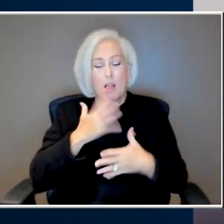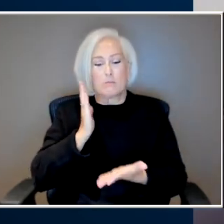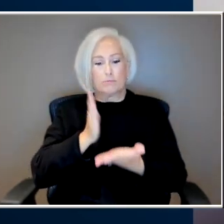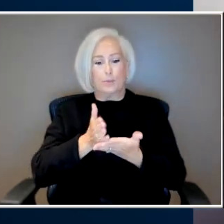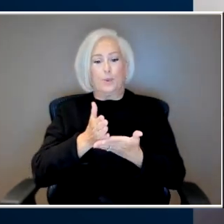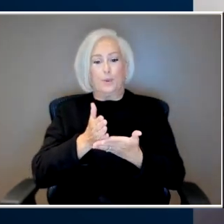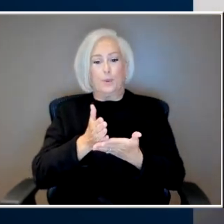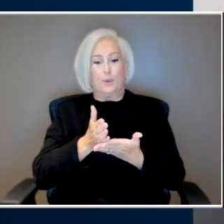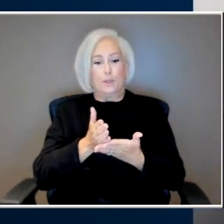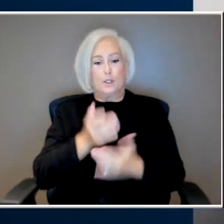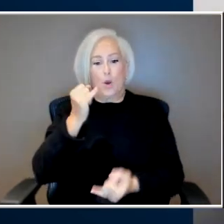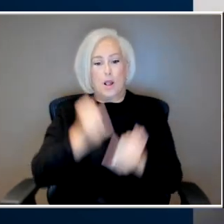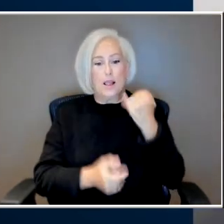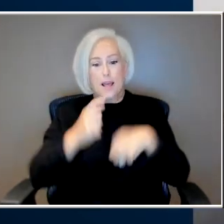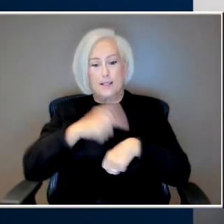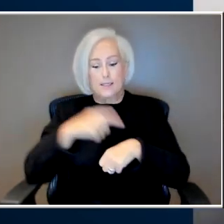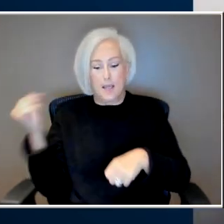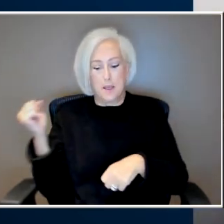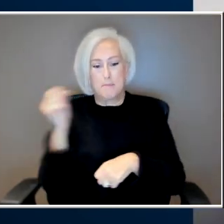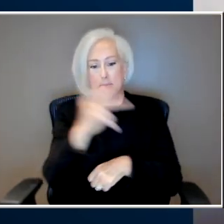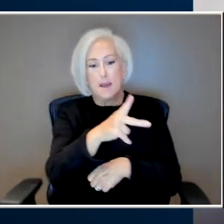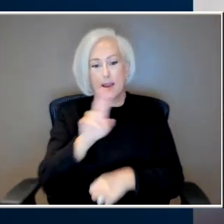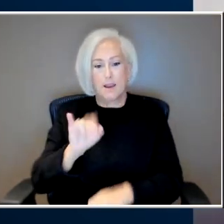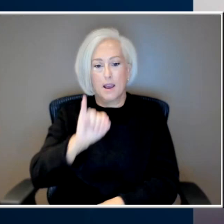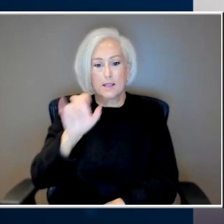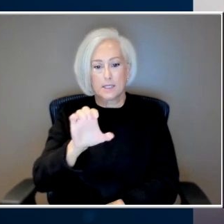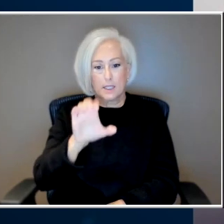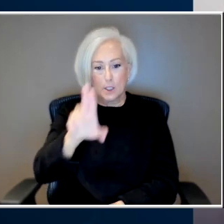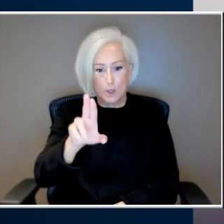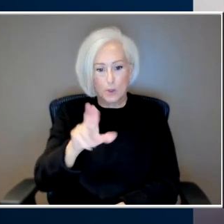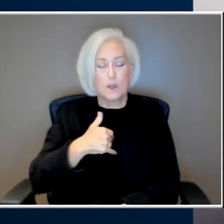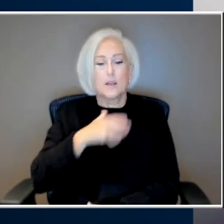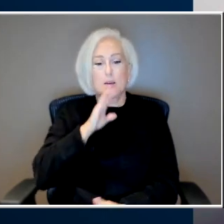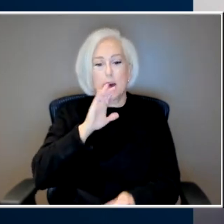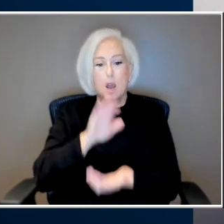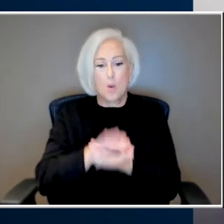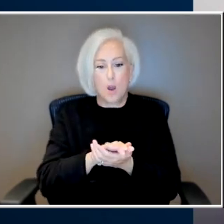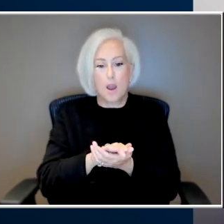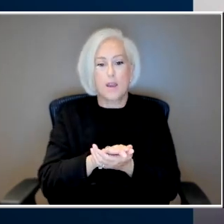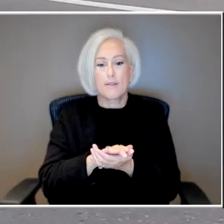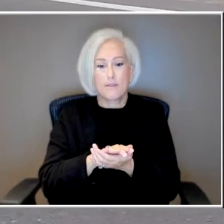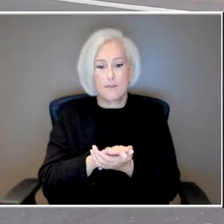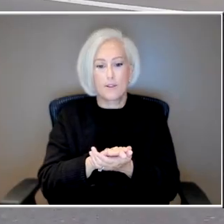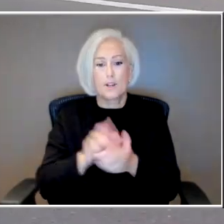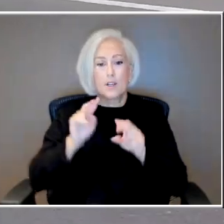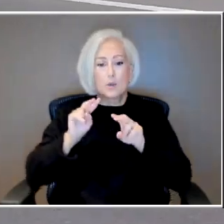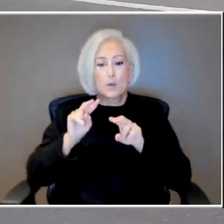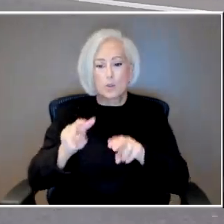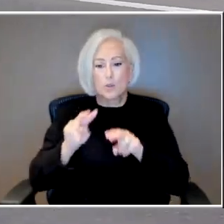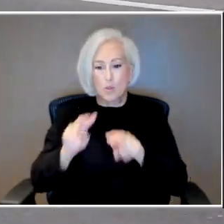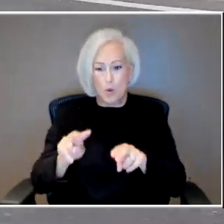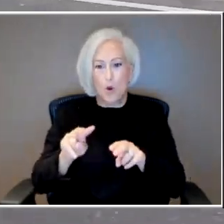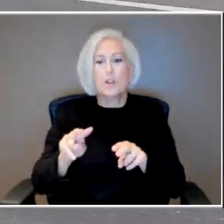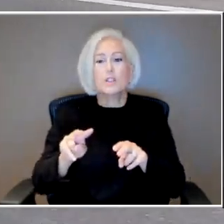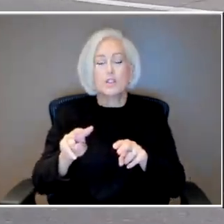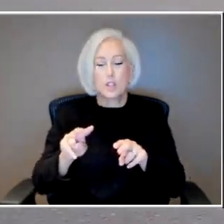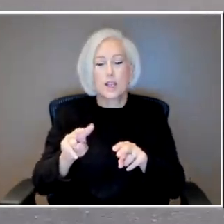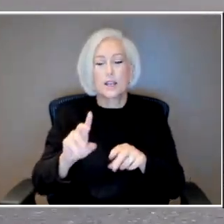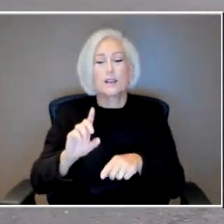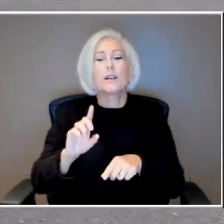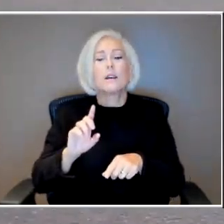the ICU, my wife was watching mile markers and where we were at from Wichita to Kansas